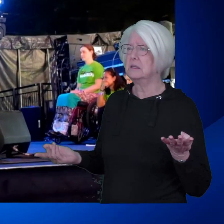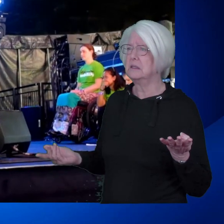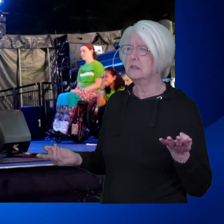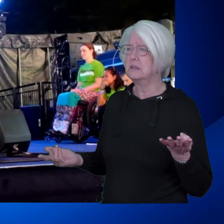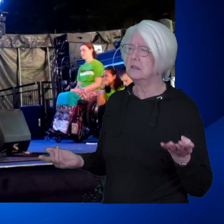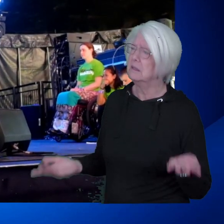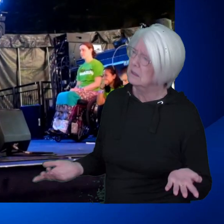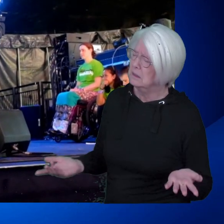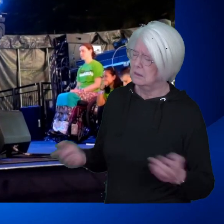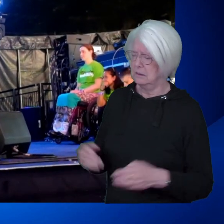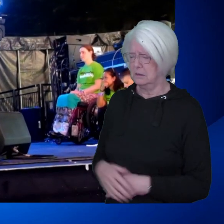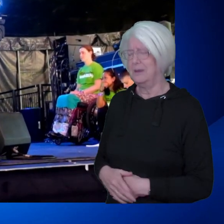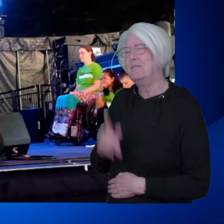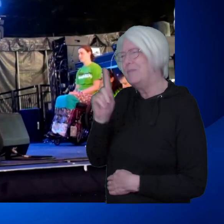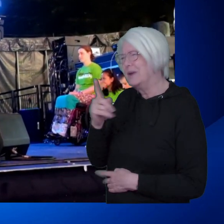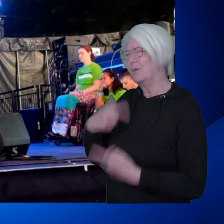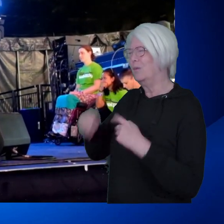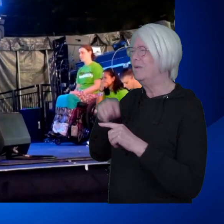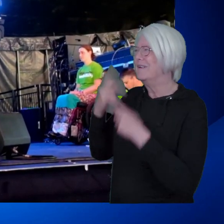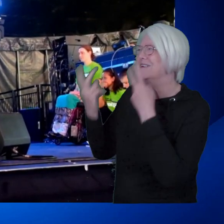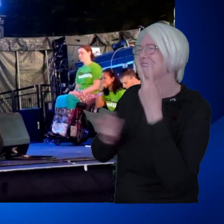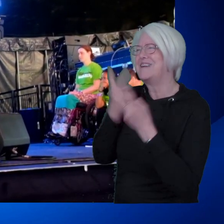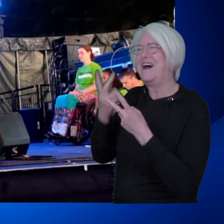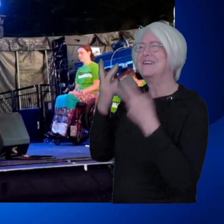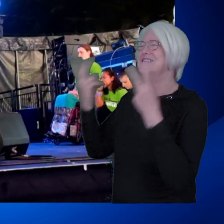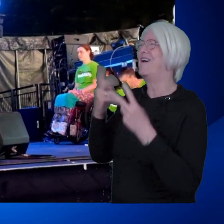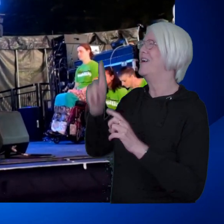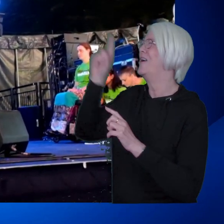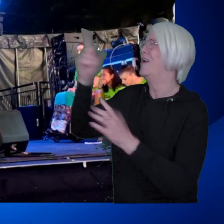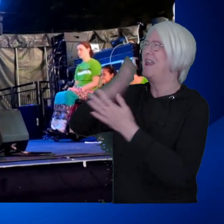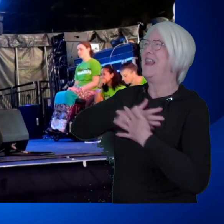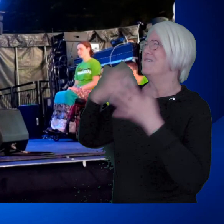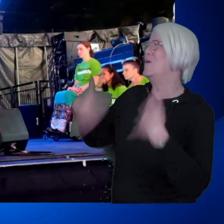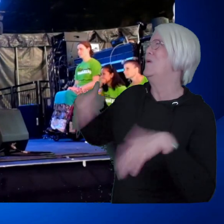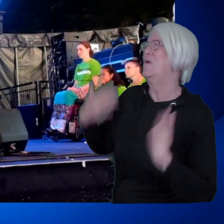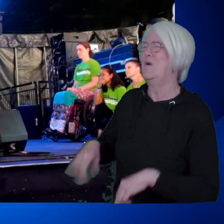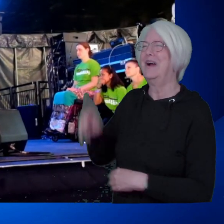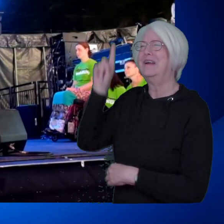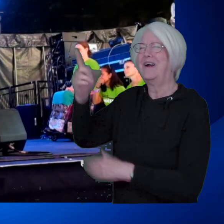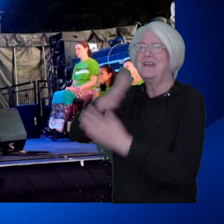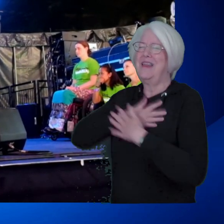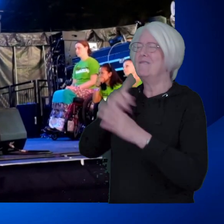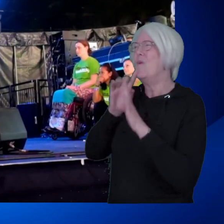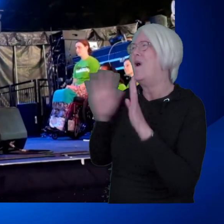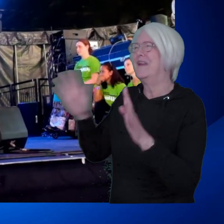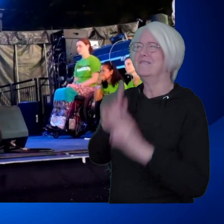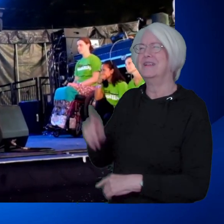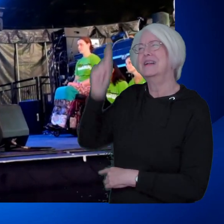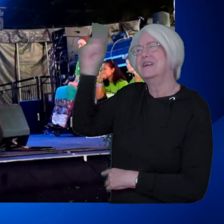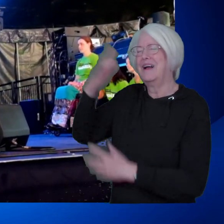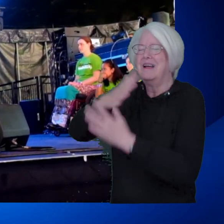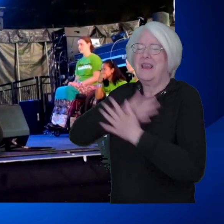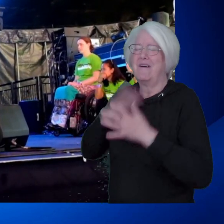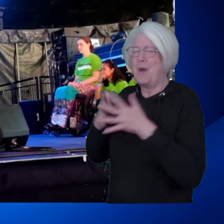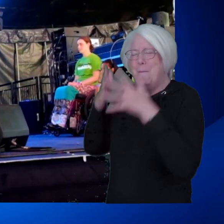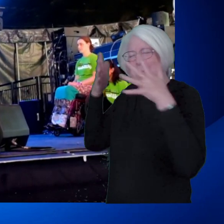We have to sing this song. God's love is great. God's love is wonderful. God's love